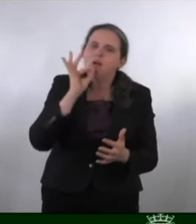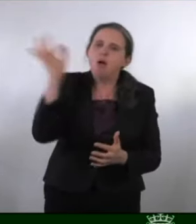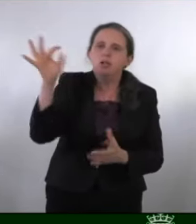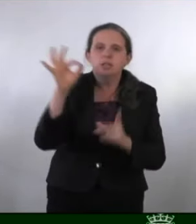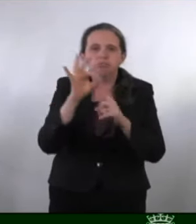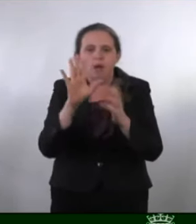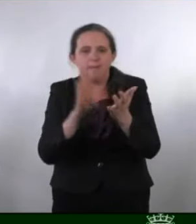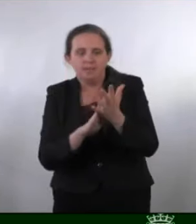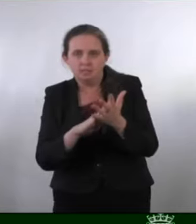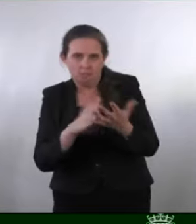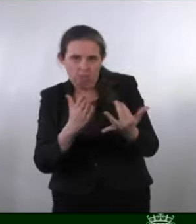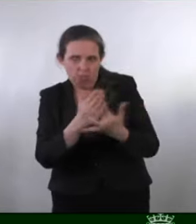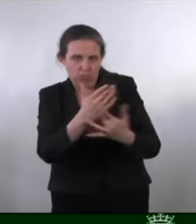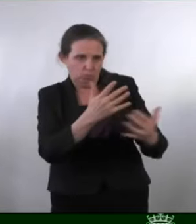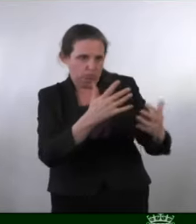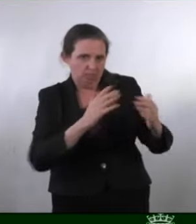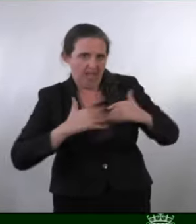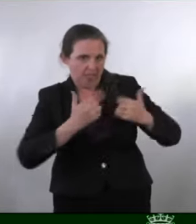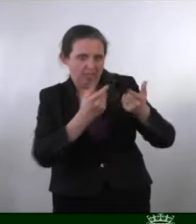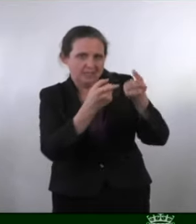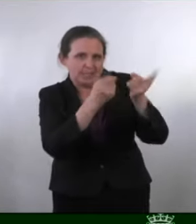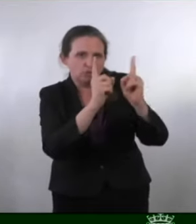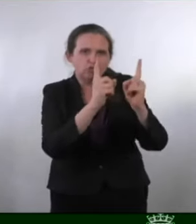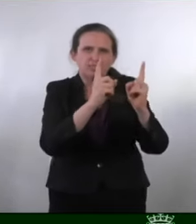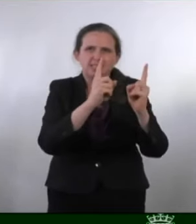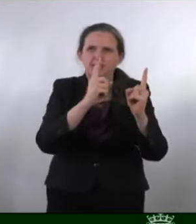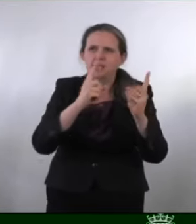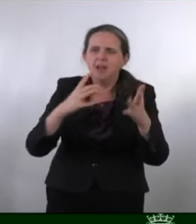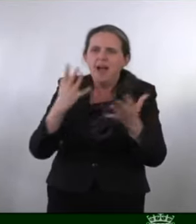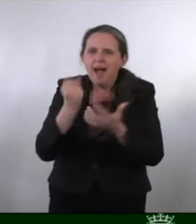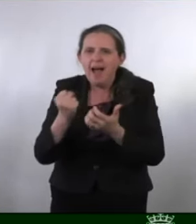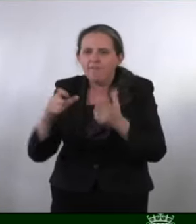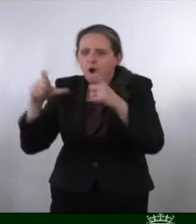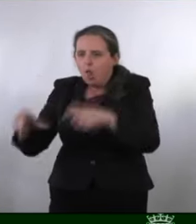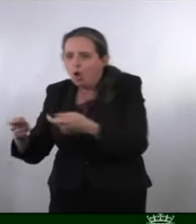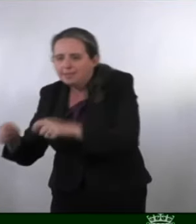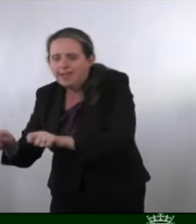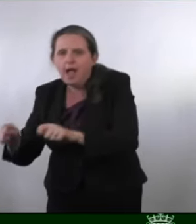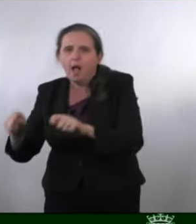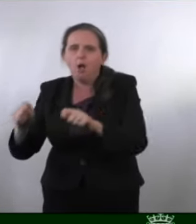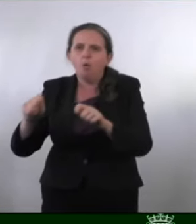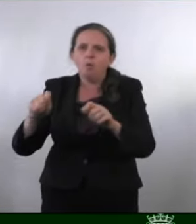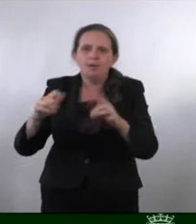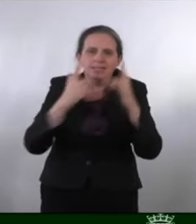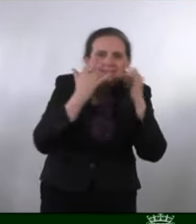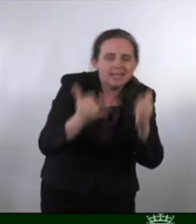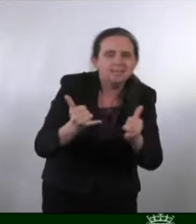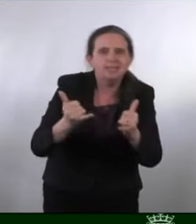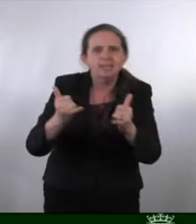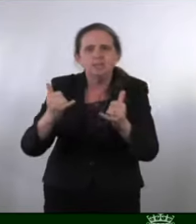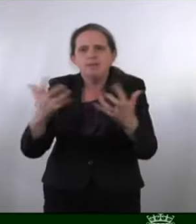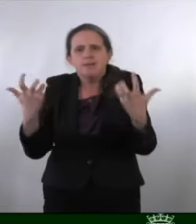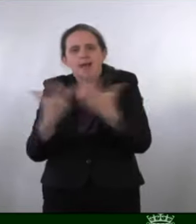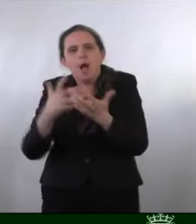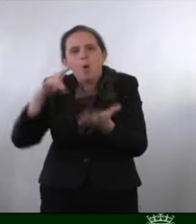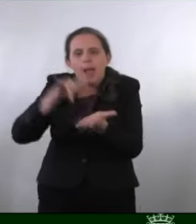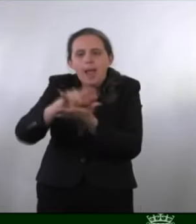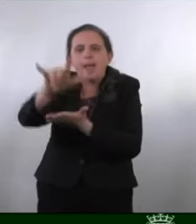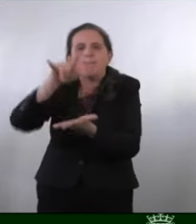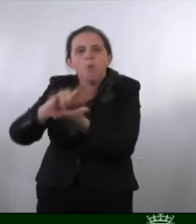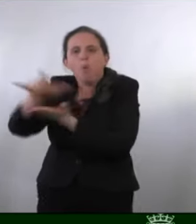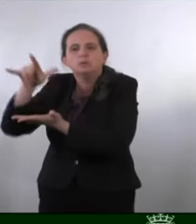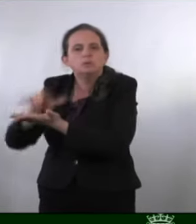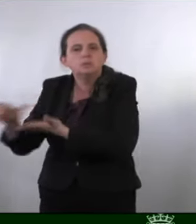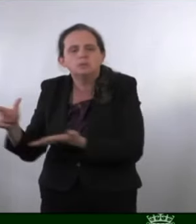getting an integration between these lockdown measures and testing at the country's airports? Shouldn't we be following the example of other successful